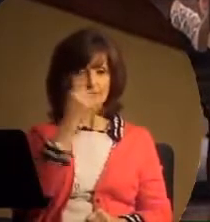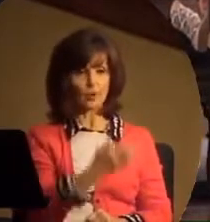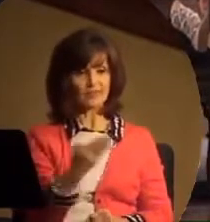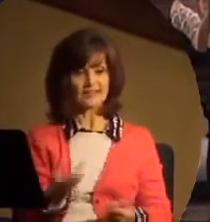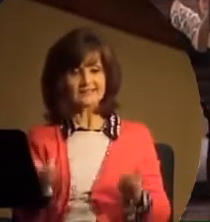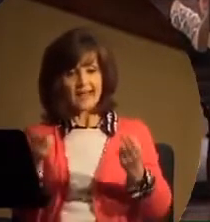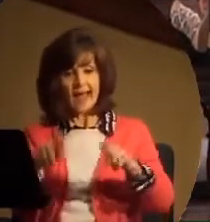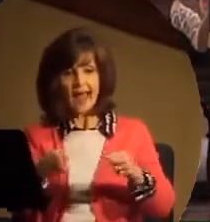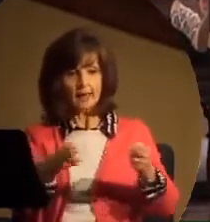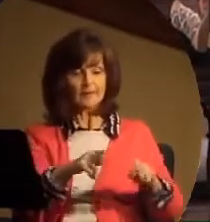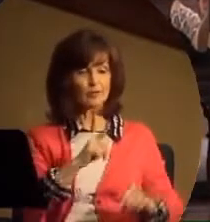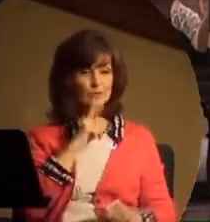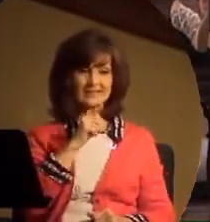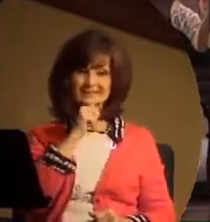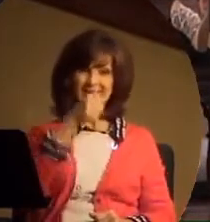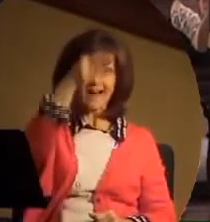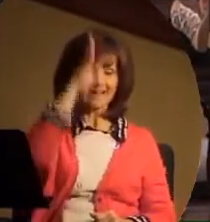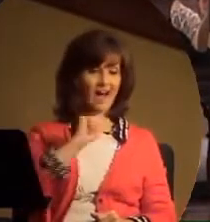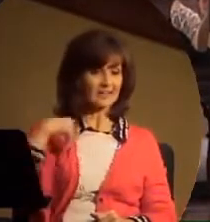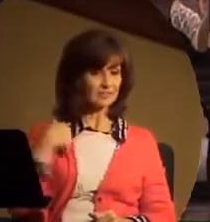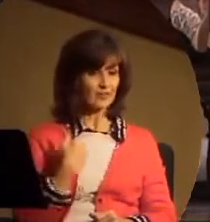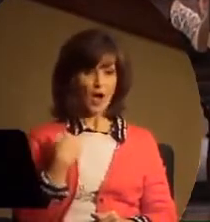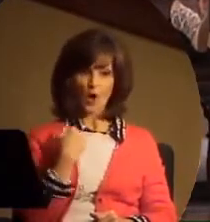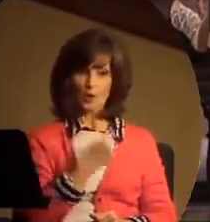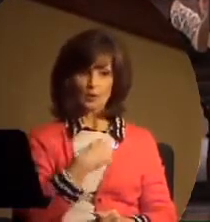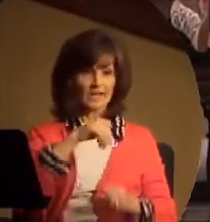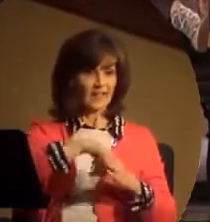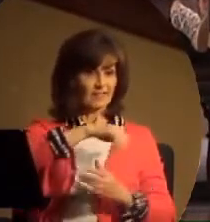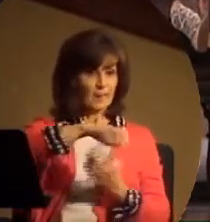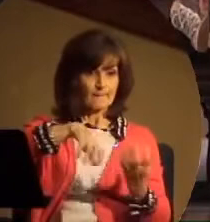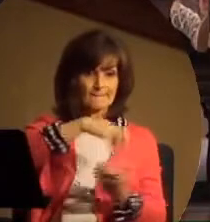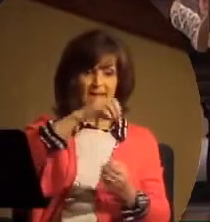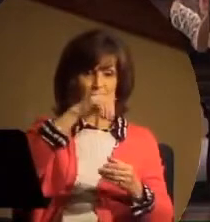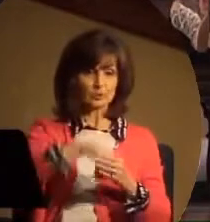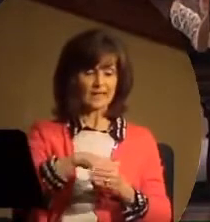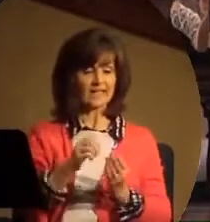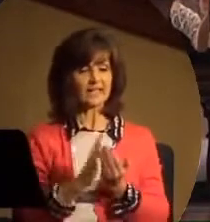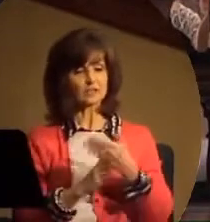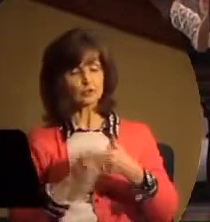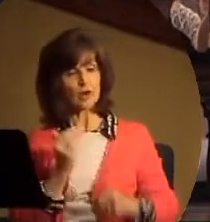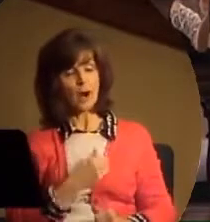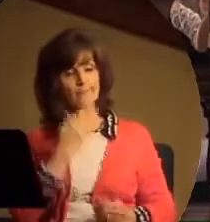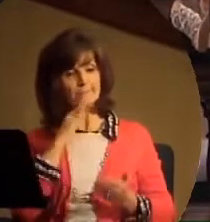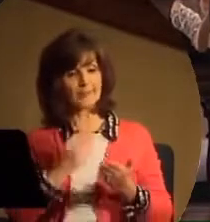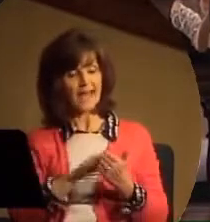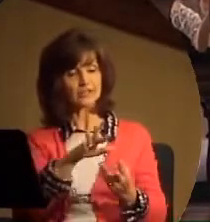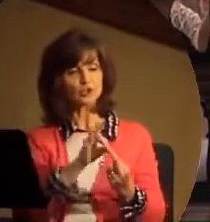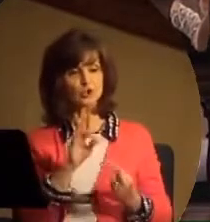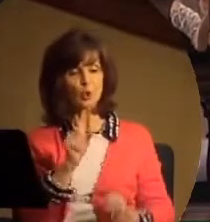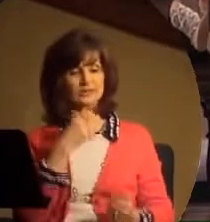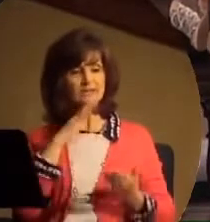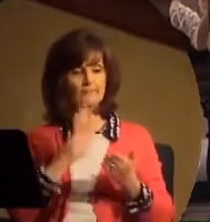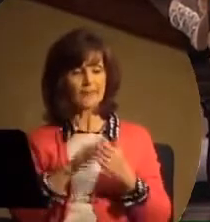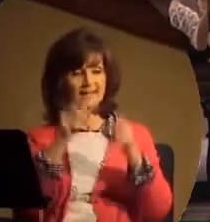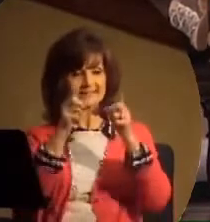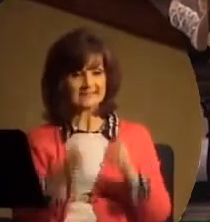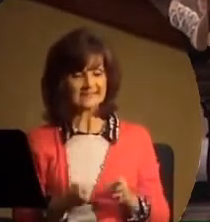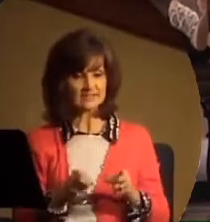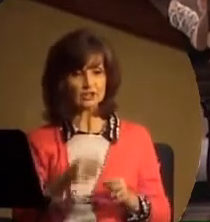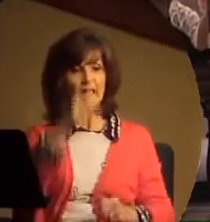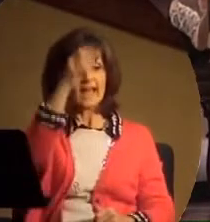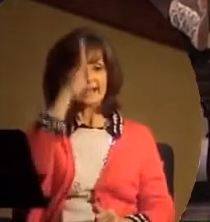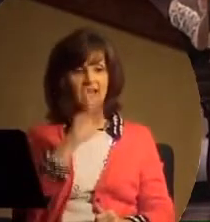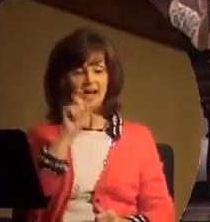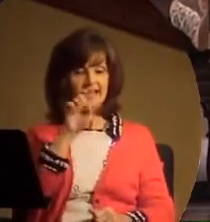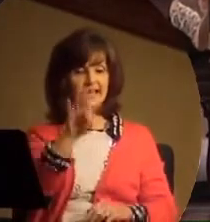on, when in reality it's not God's fault that we got in the mess that we got in. It's through our own bad choices and bad decisions, and God